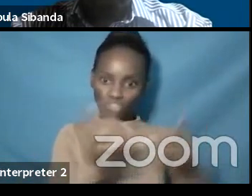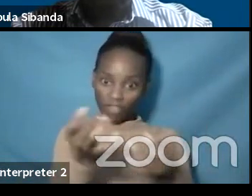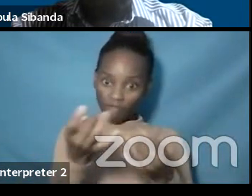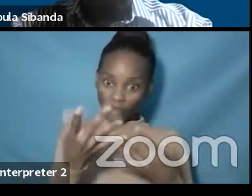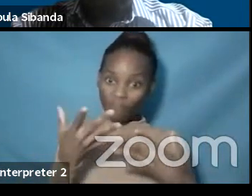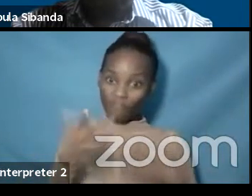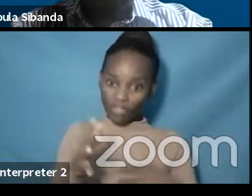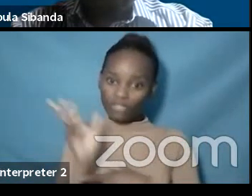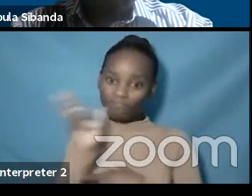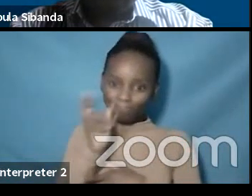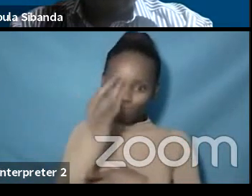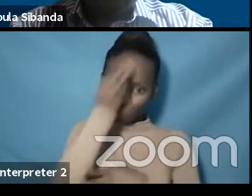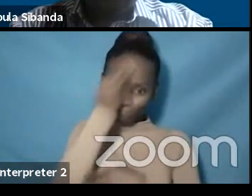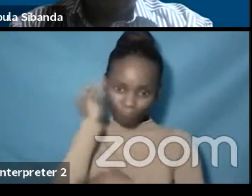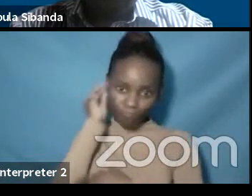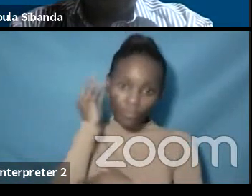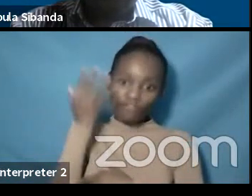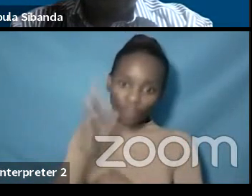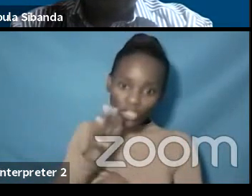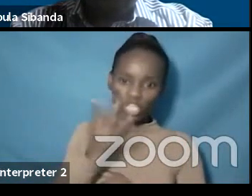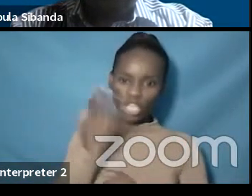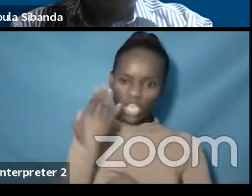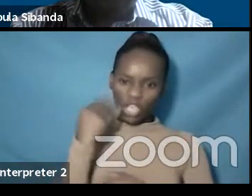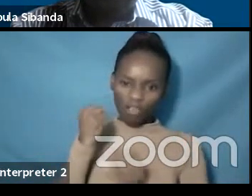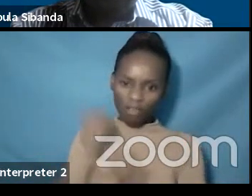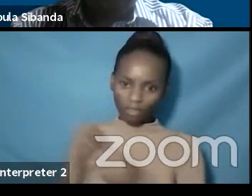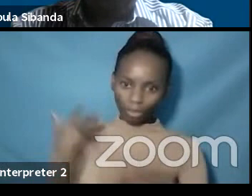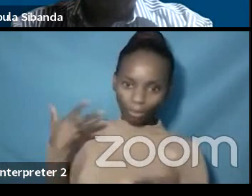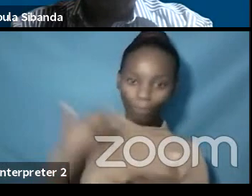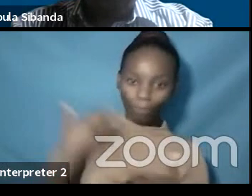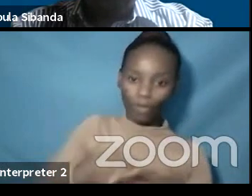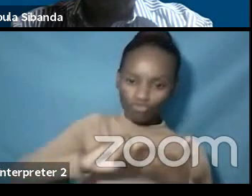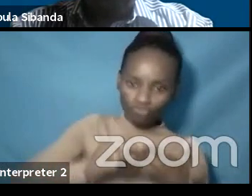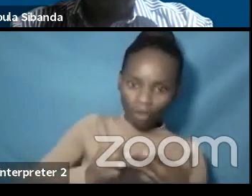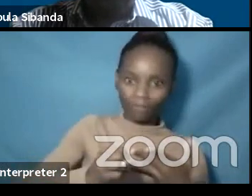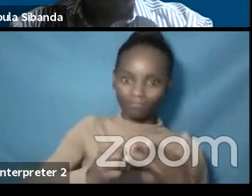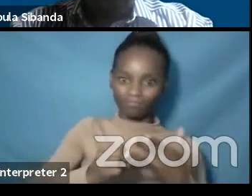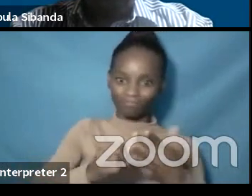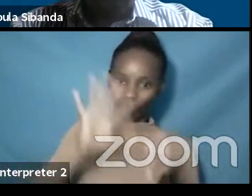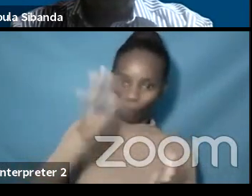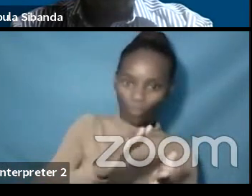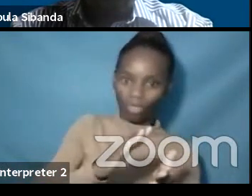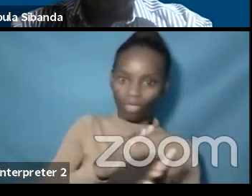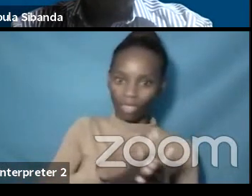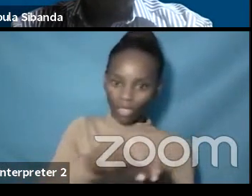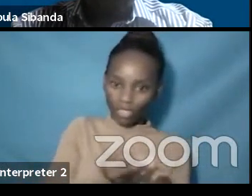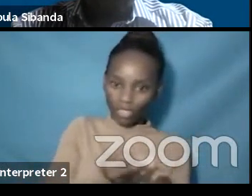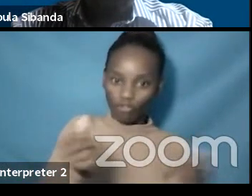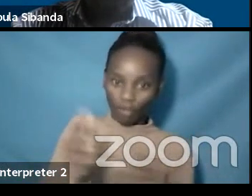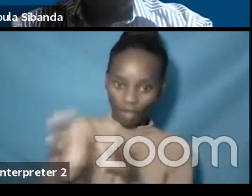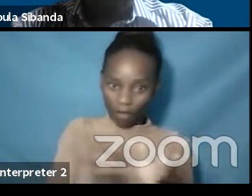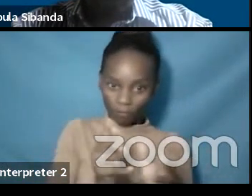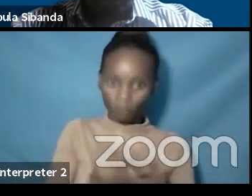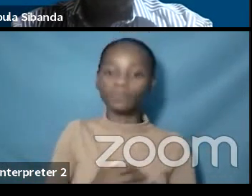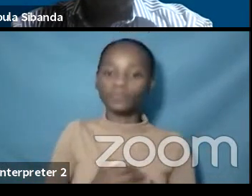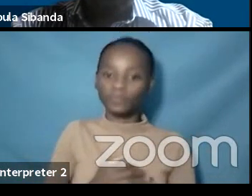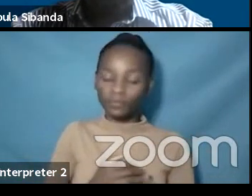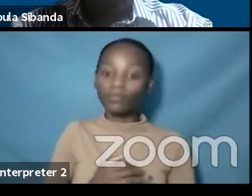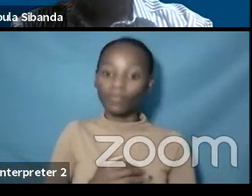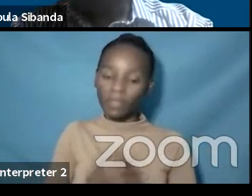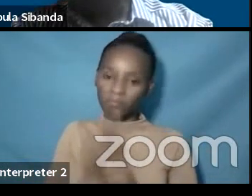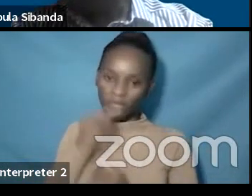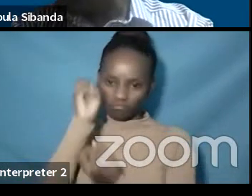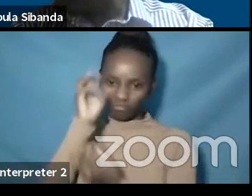the previous years we couldn't do. I will talk about the recent moves that we have done